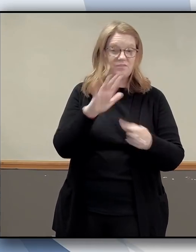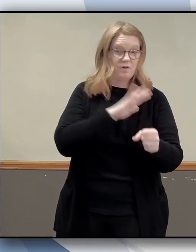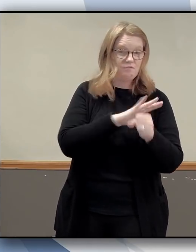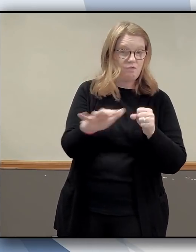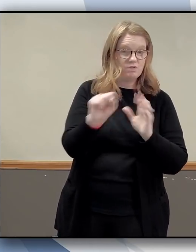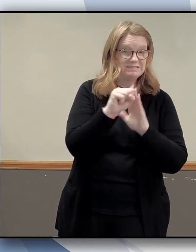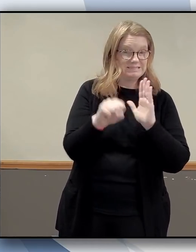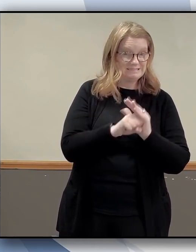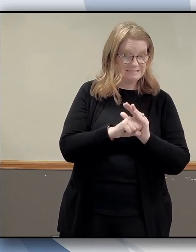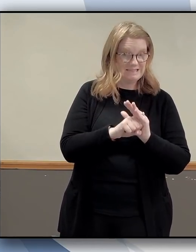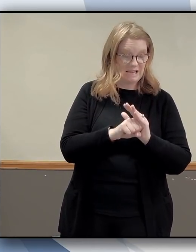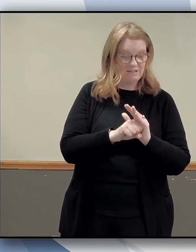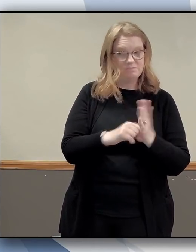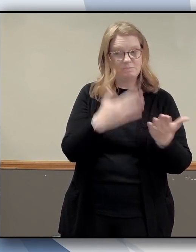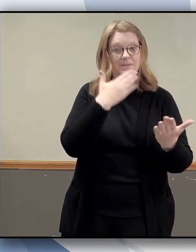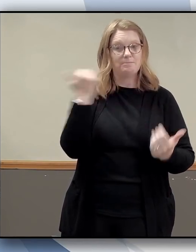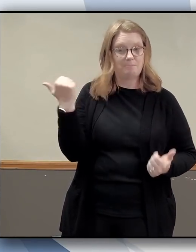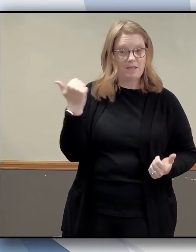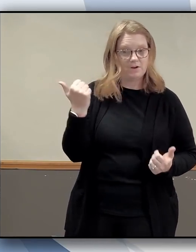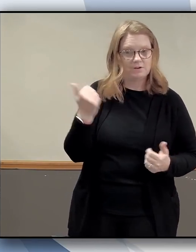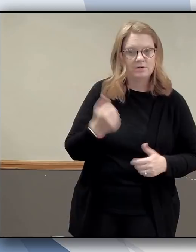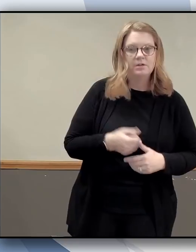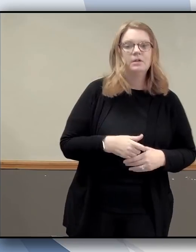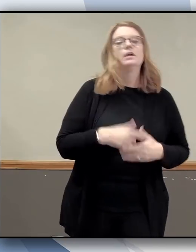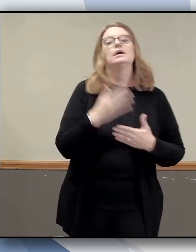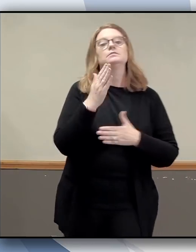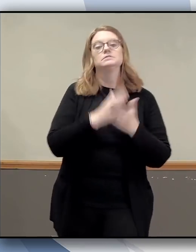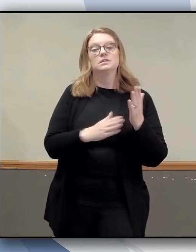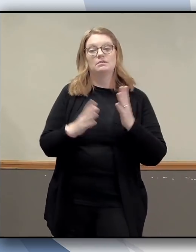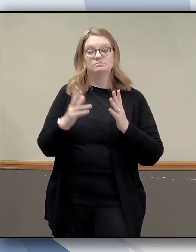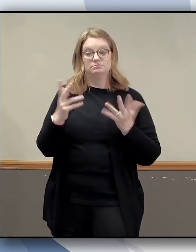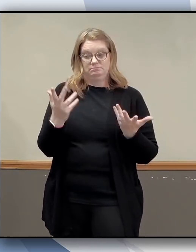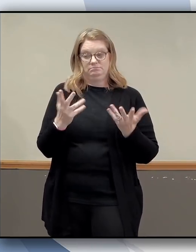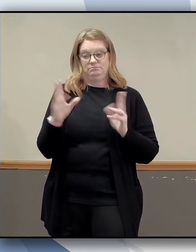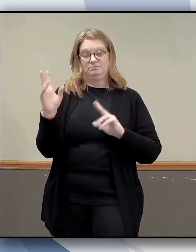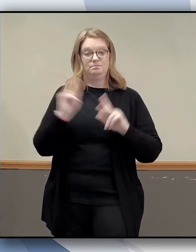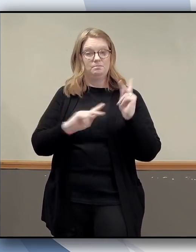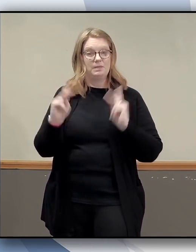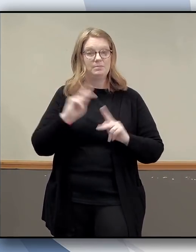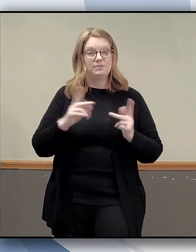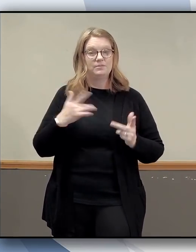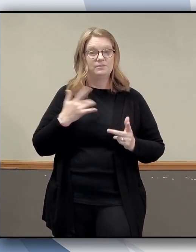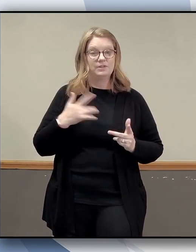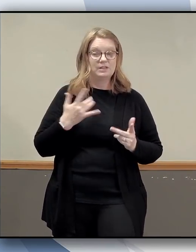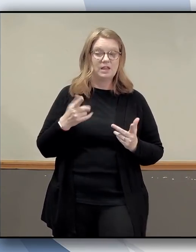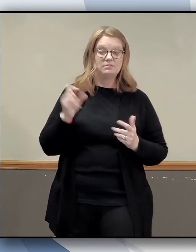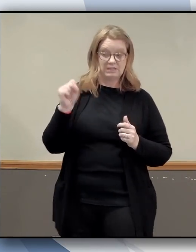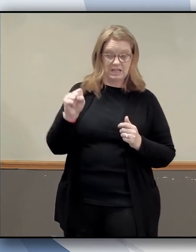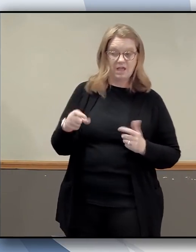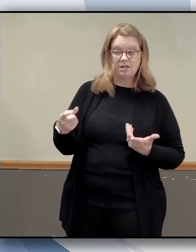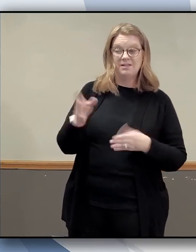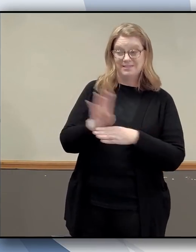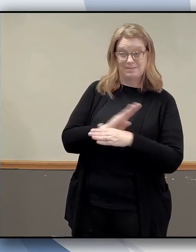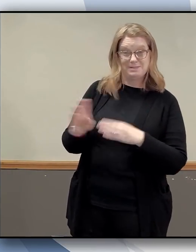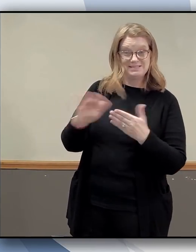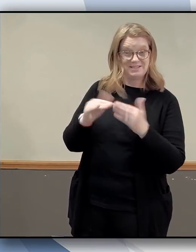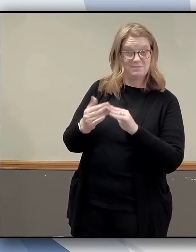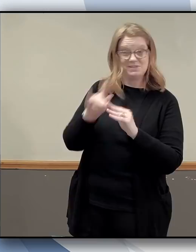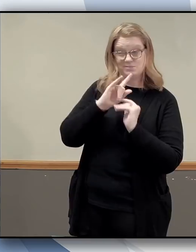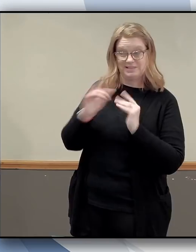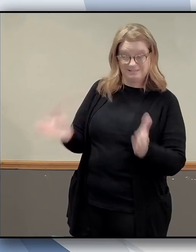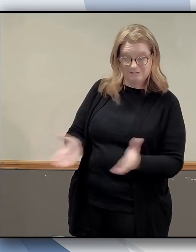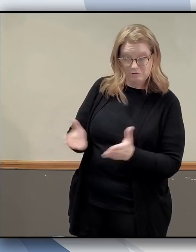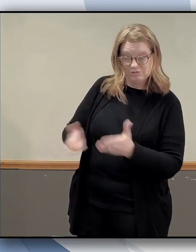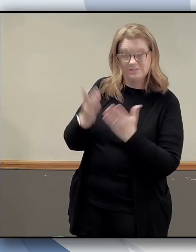others would be completely in line with the idea that, hey, we've got to get the business community to step up, and others are aligned that saying